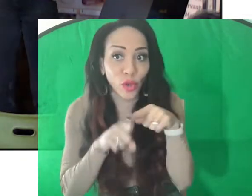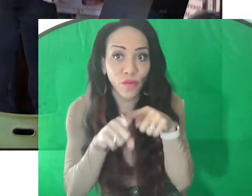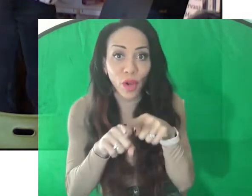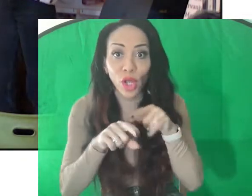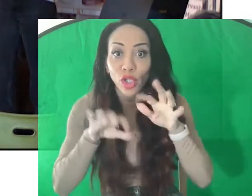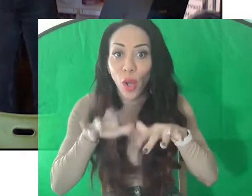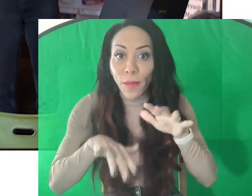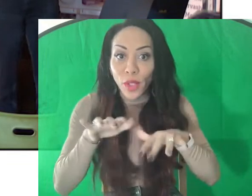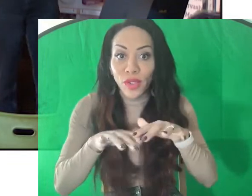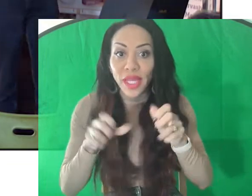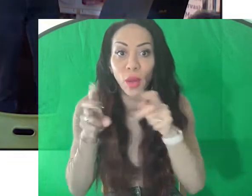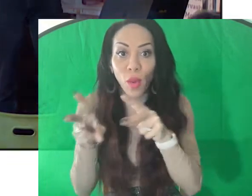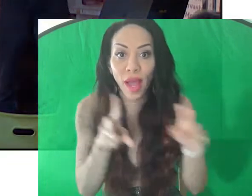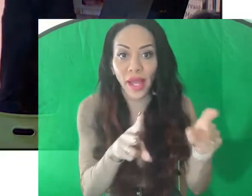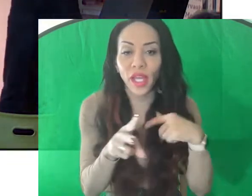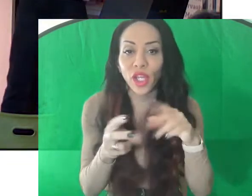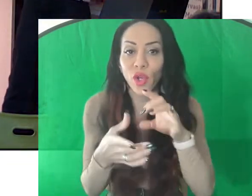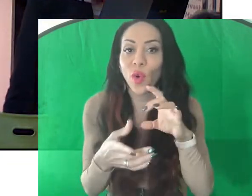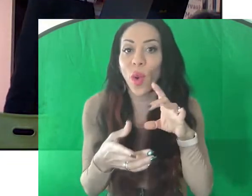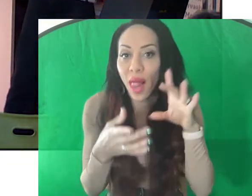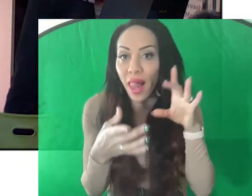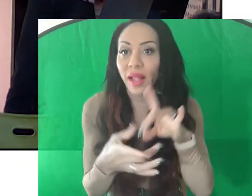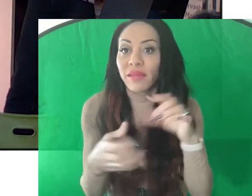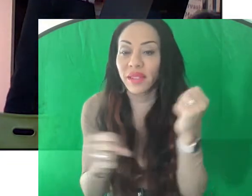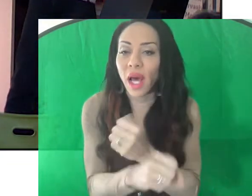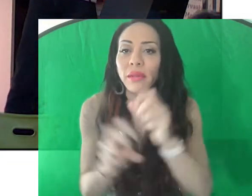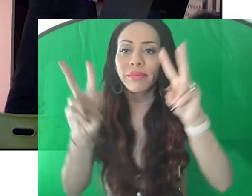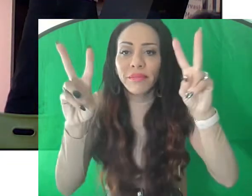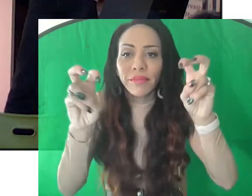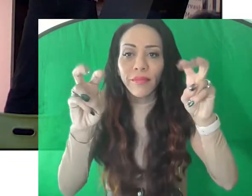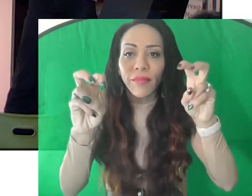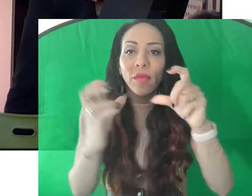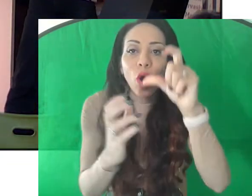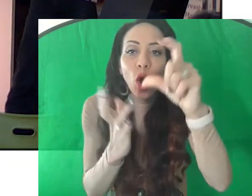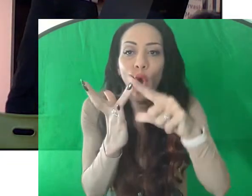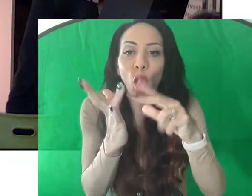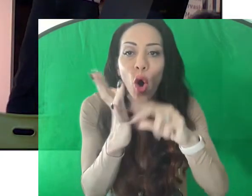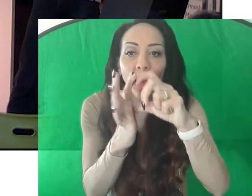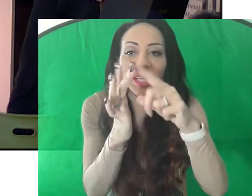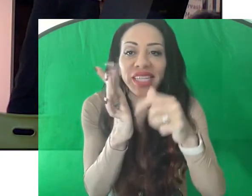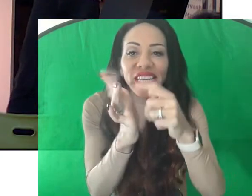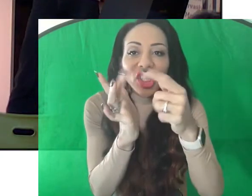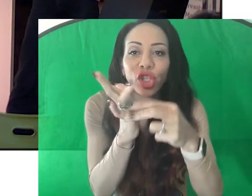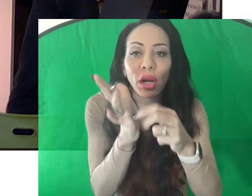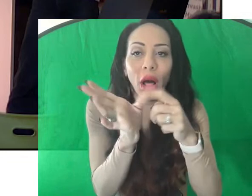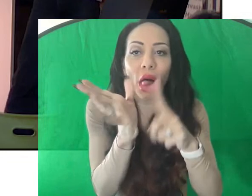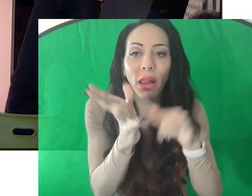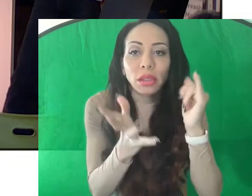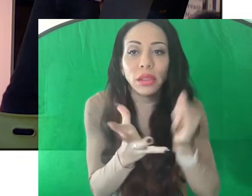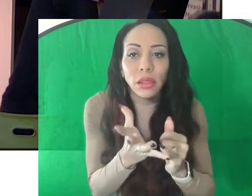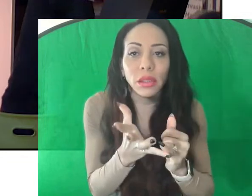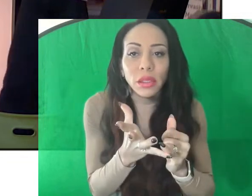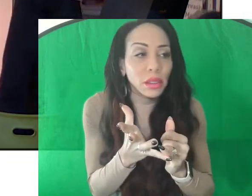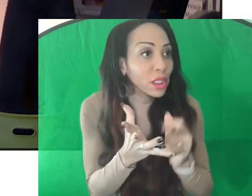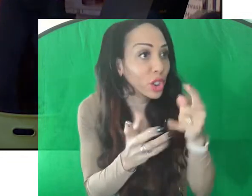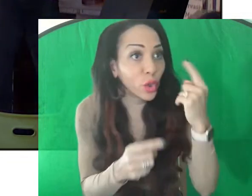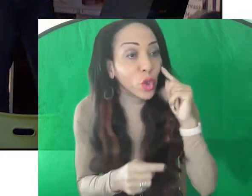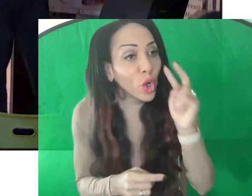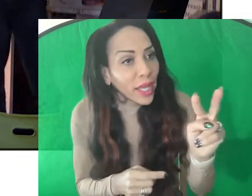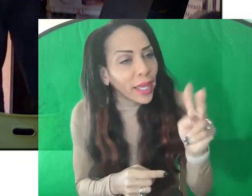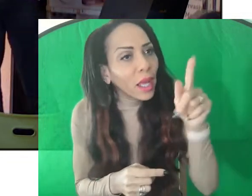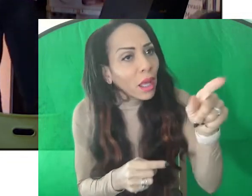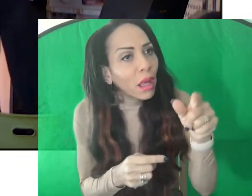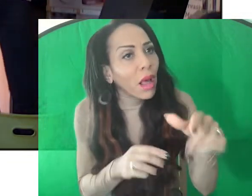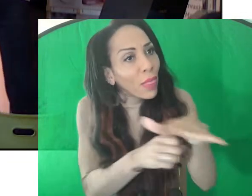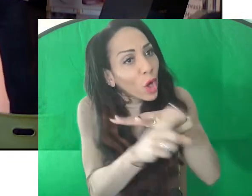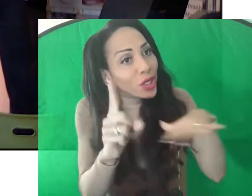known as conditionals, and you have checked if something, you've continuously checked if a certain condition is true, the numbers